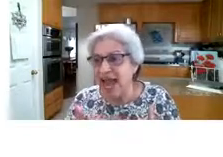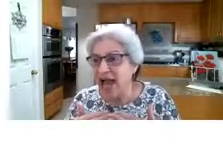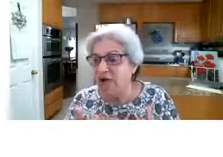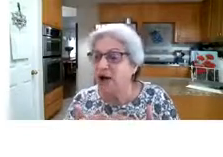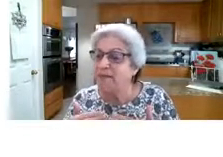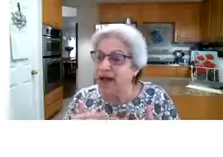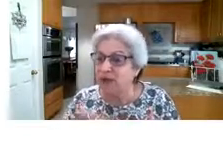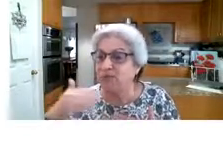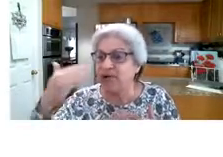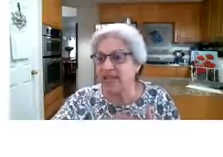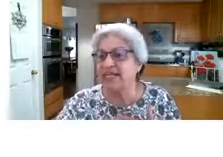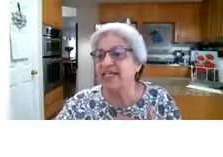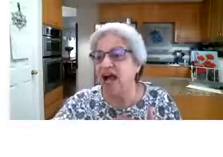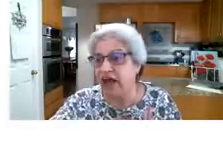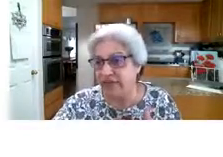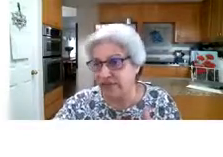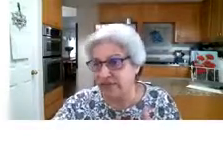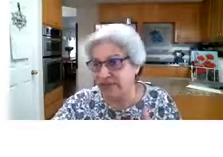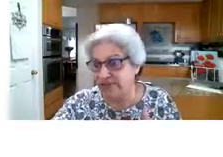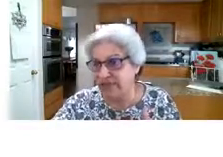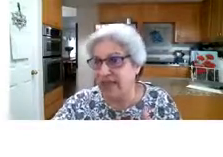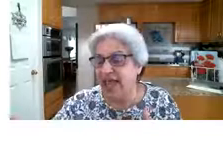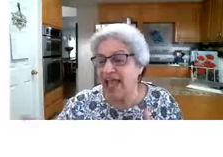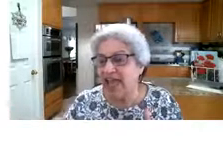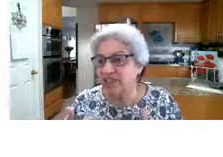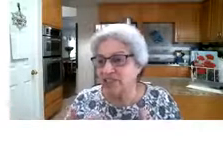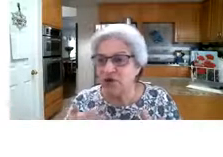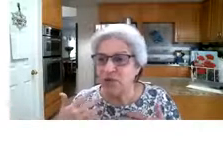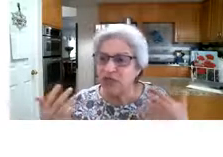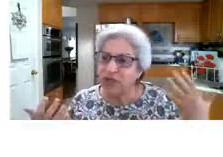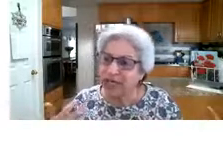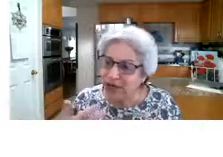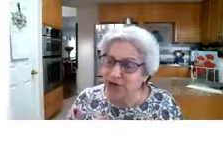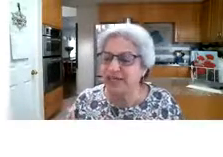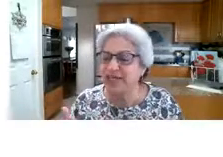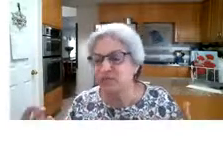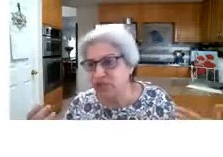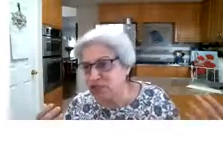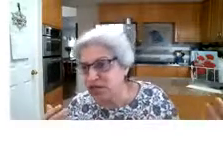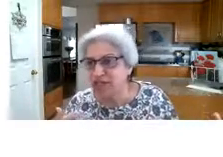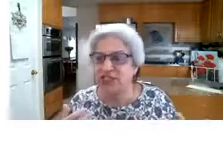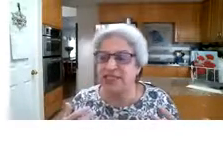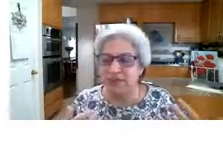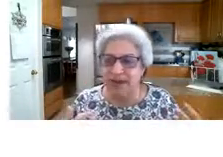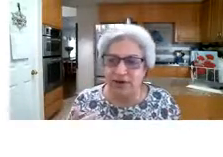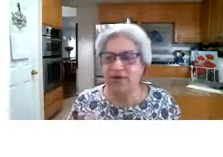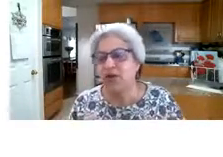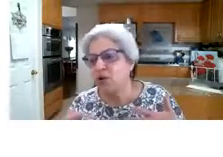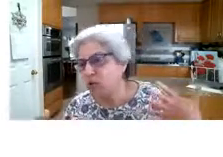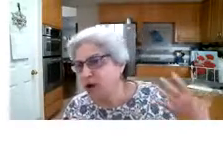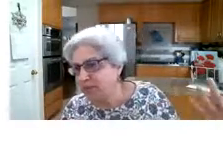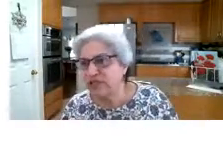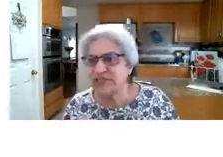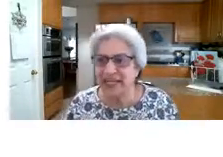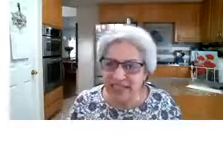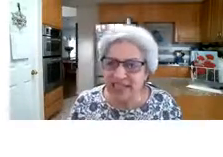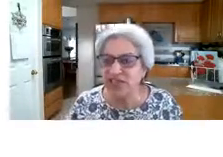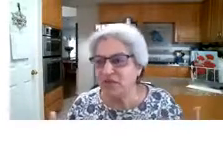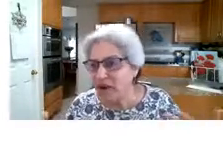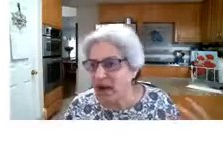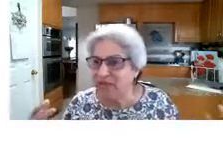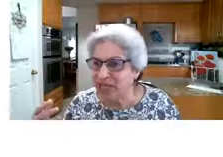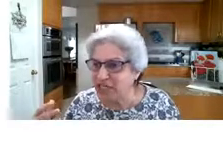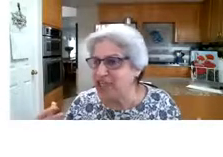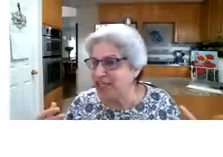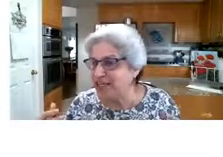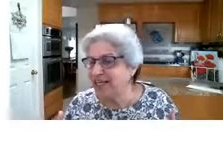is now about protecting others. And so when you hear these projections about what percentage